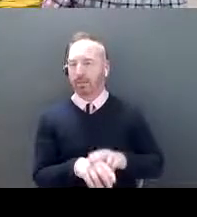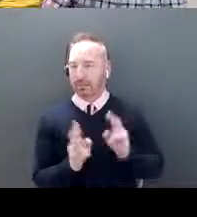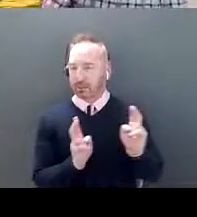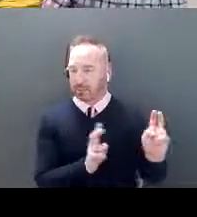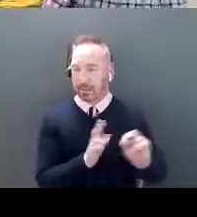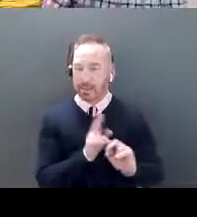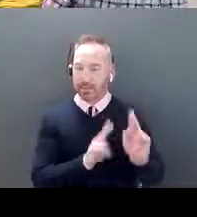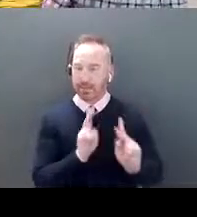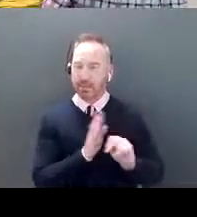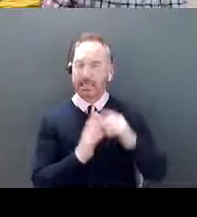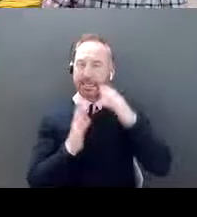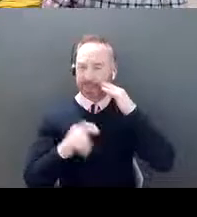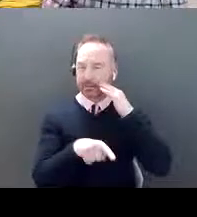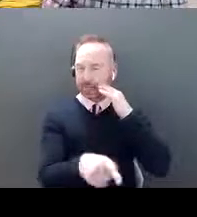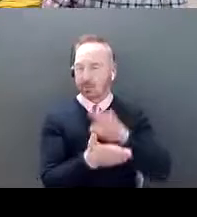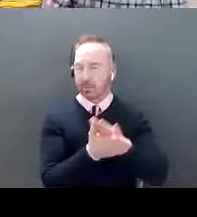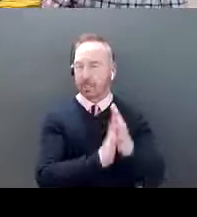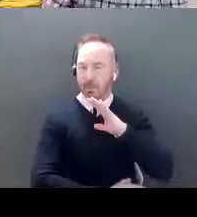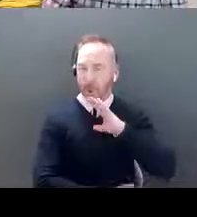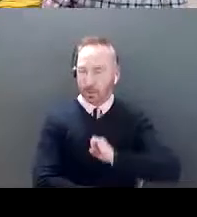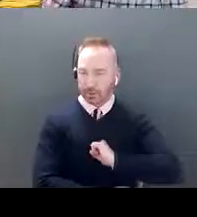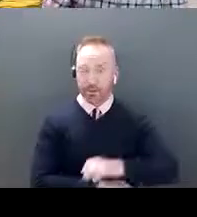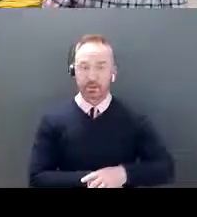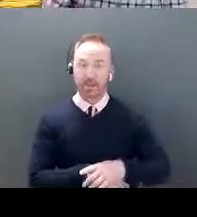people can be expected. So in a way, the warning